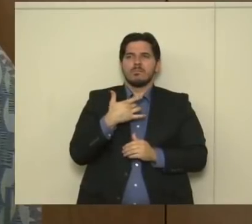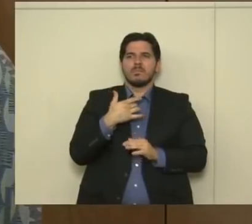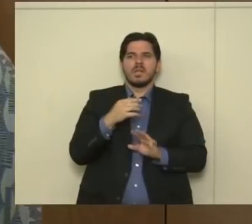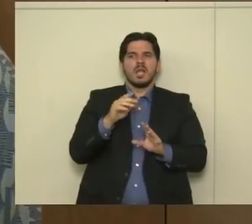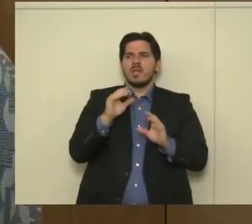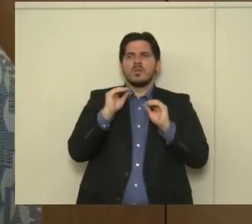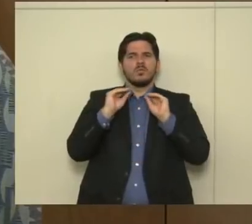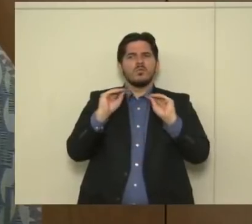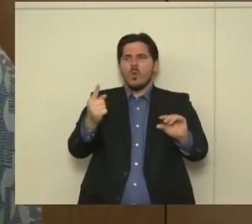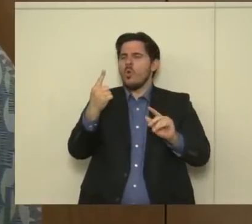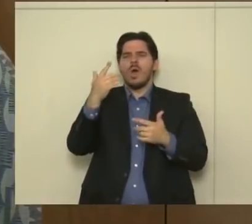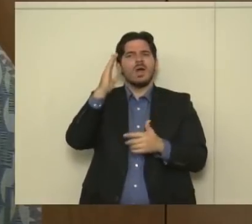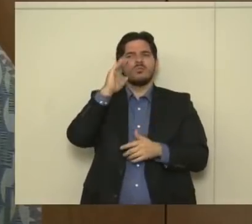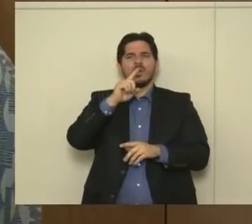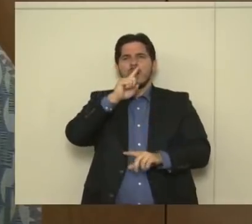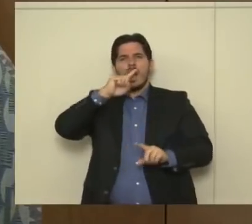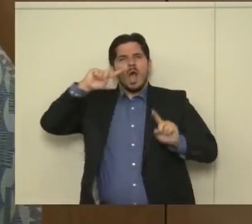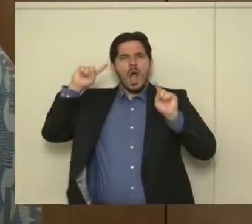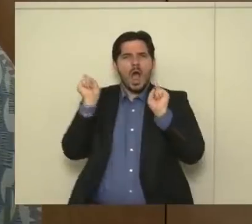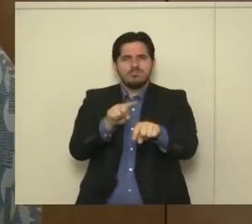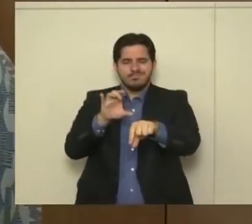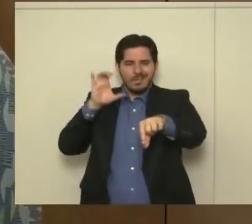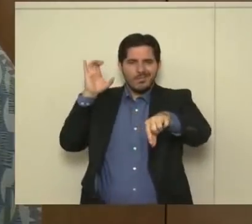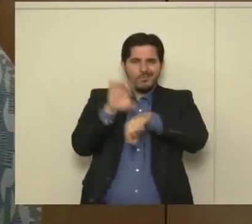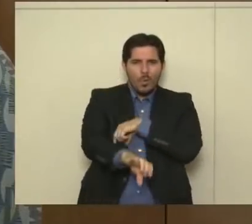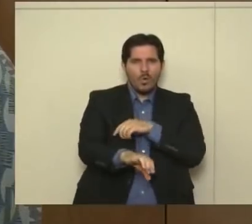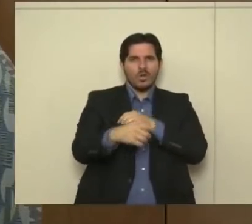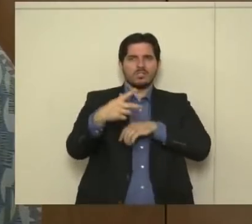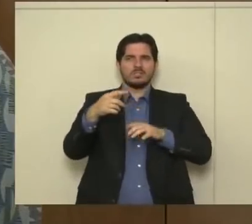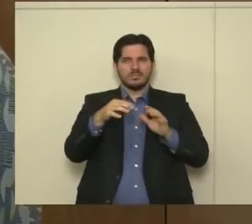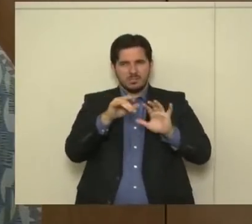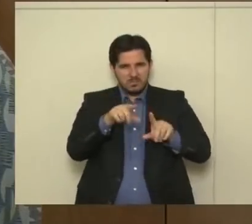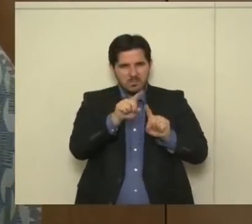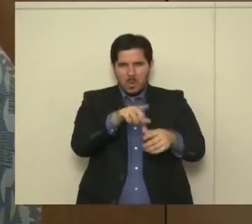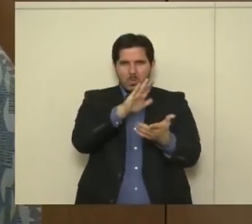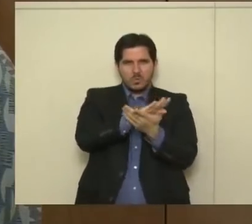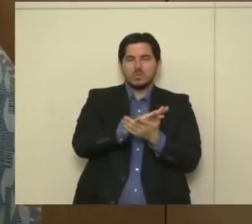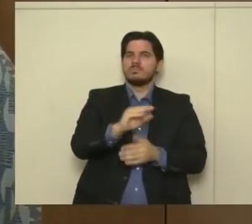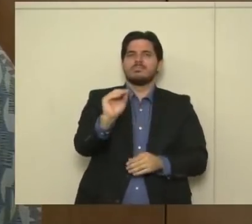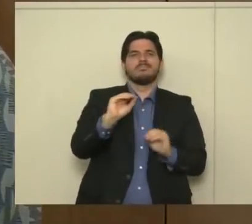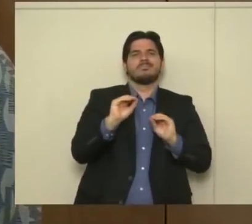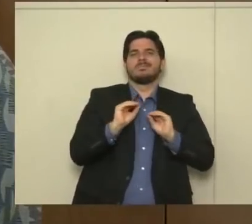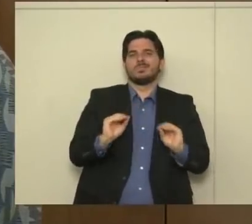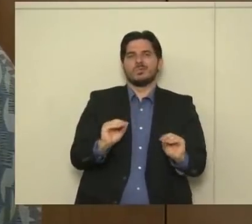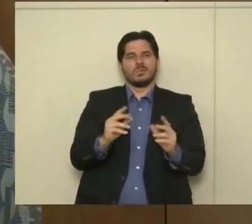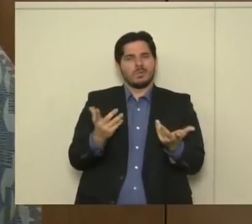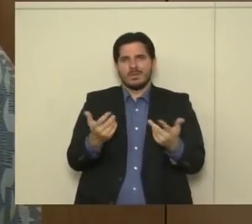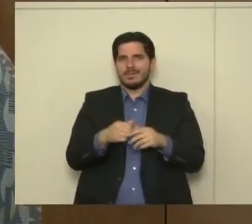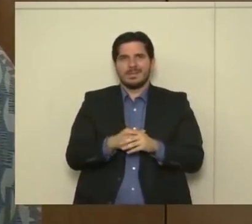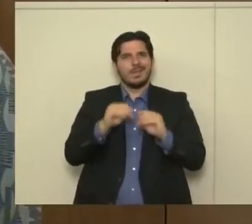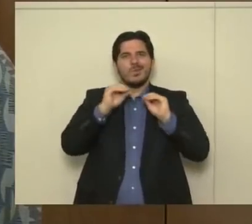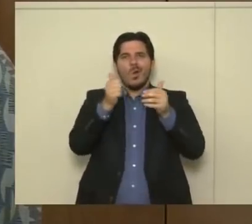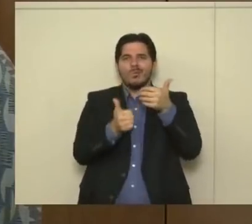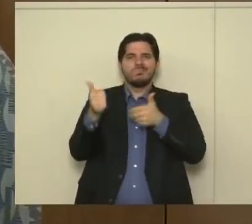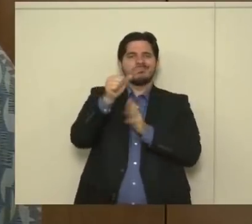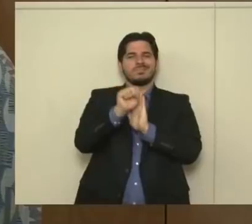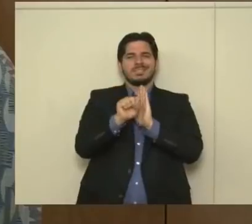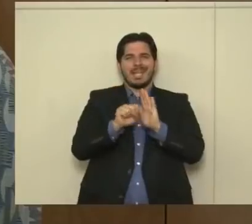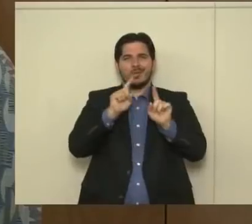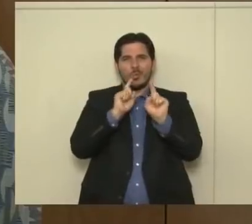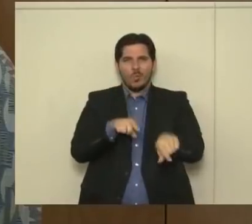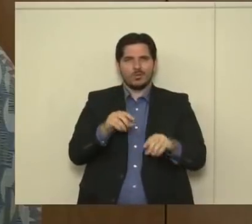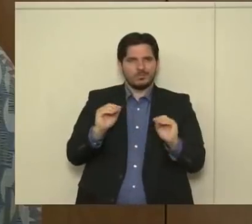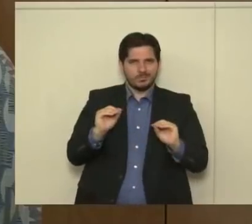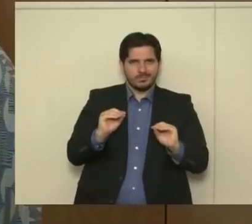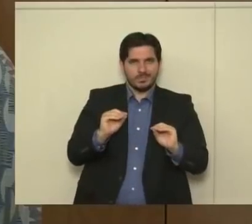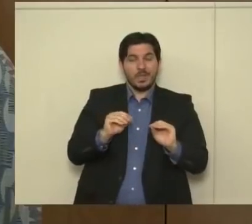for school-age kids, but that will, I am sure, be a debate that occurs